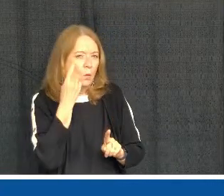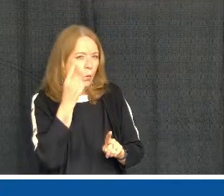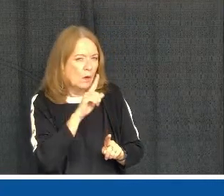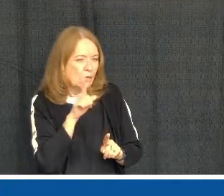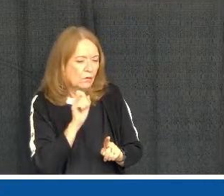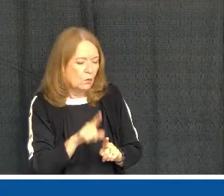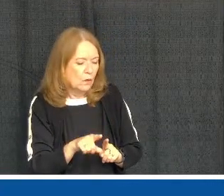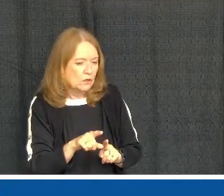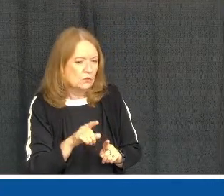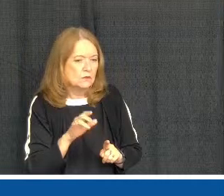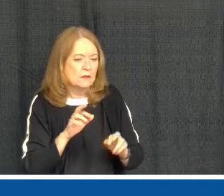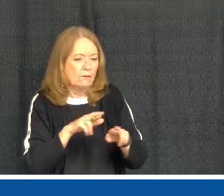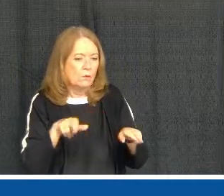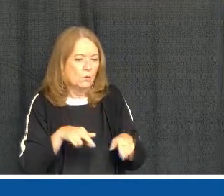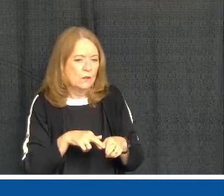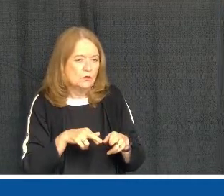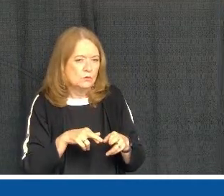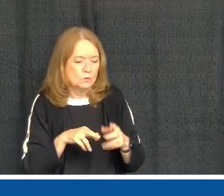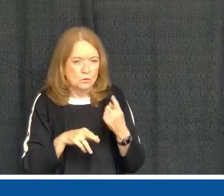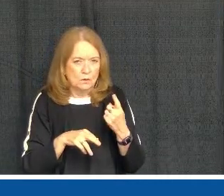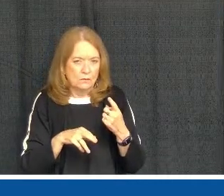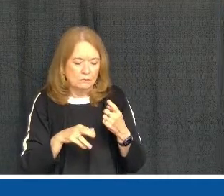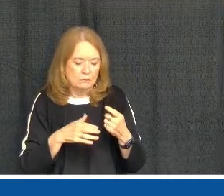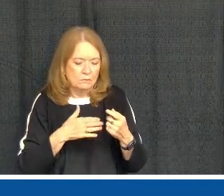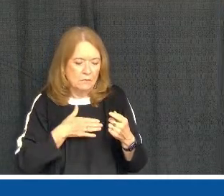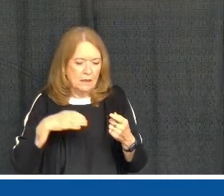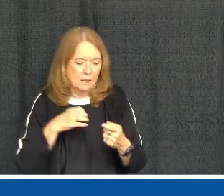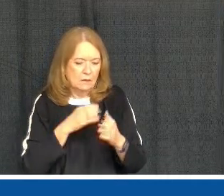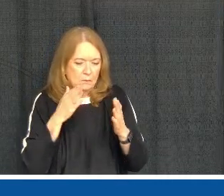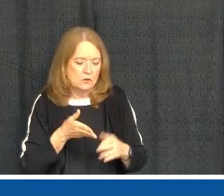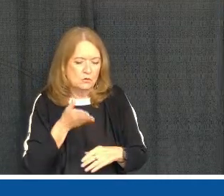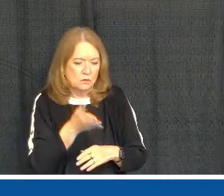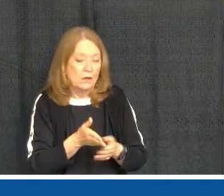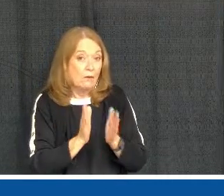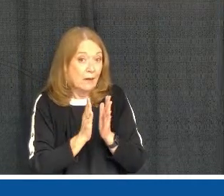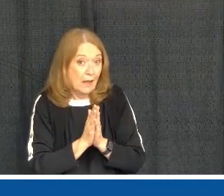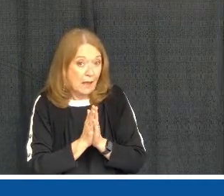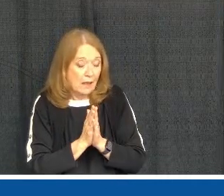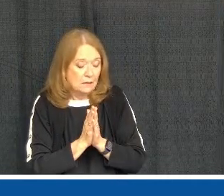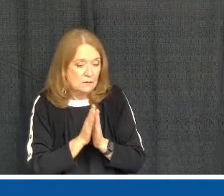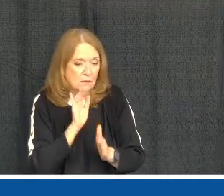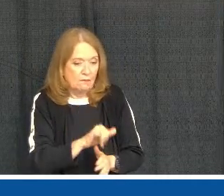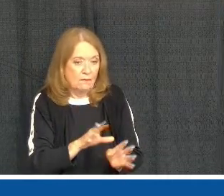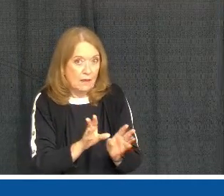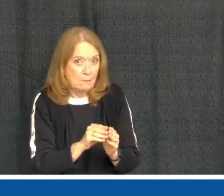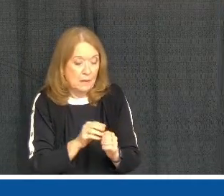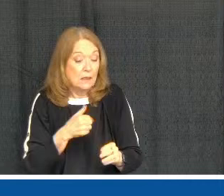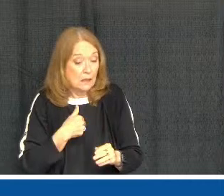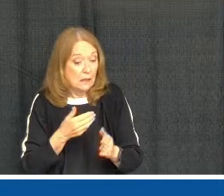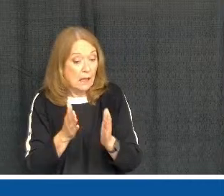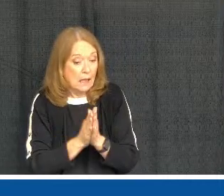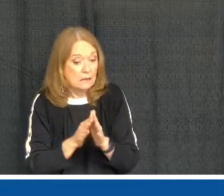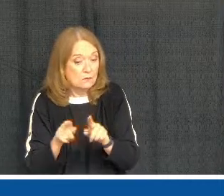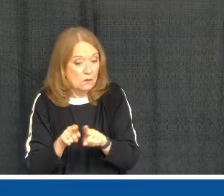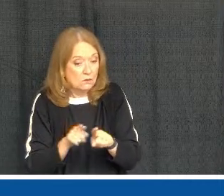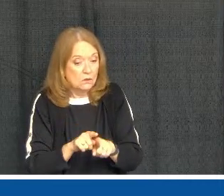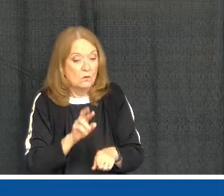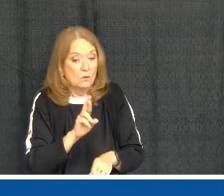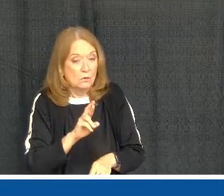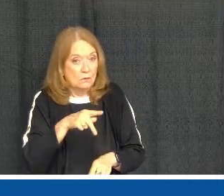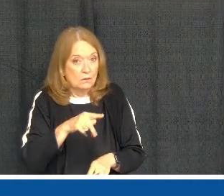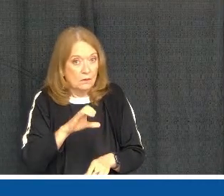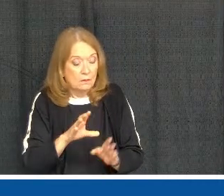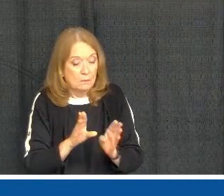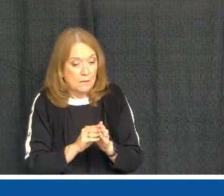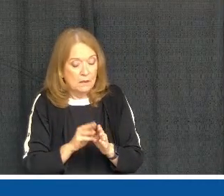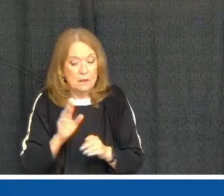that the regional planning, one of my fellow commissioners asked was in regard, and I in turn asked it at the meeting, but Madison Street,